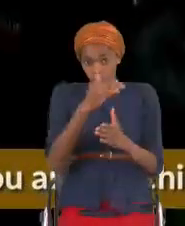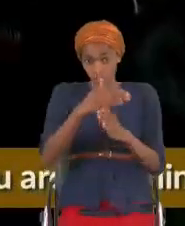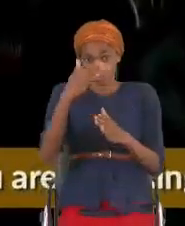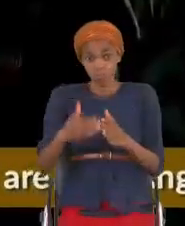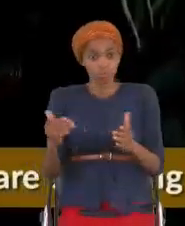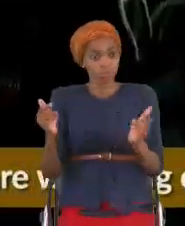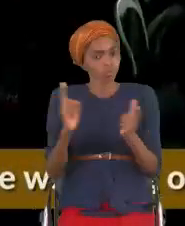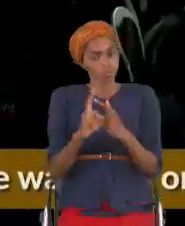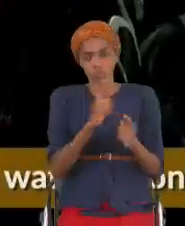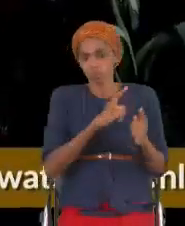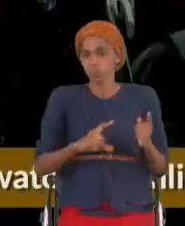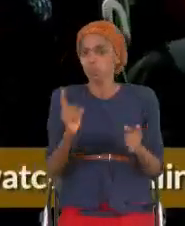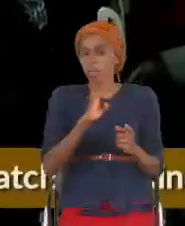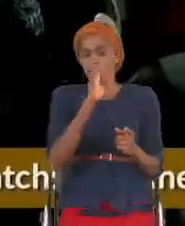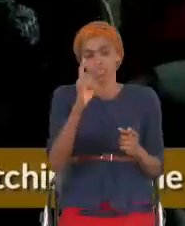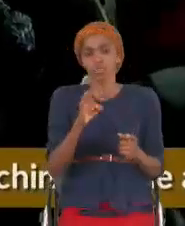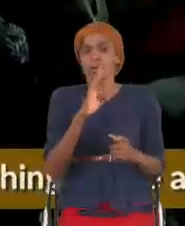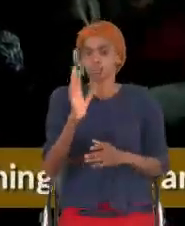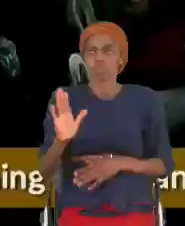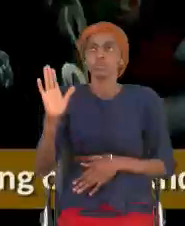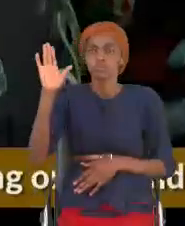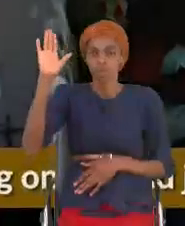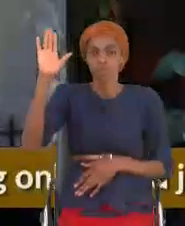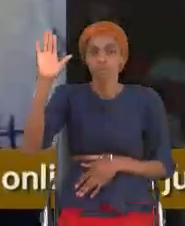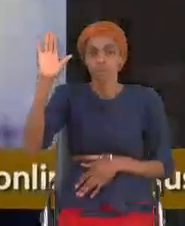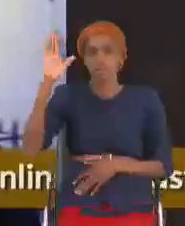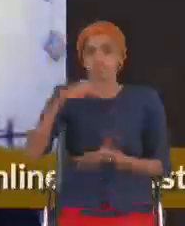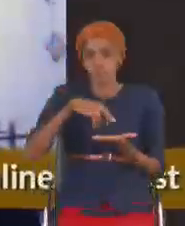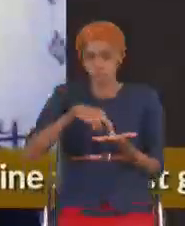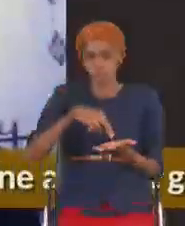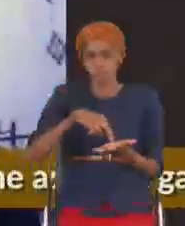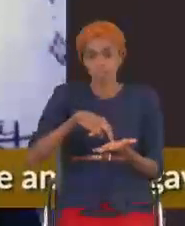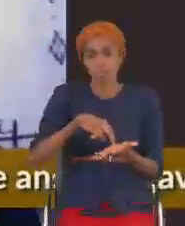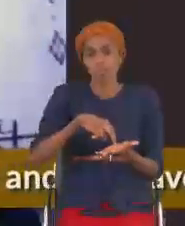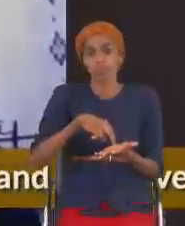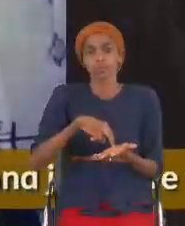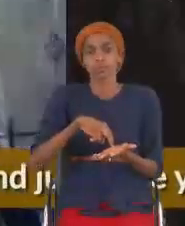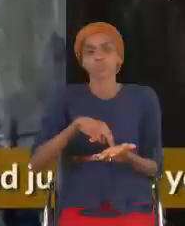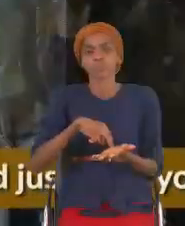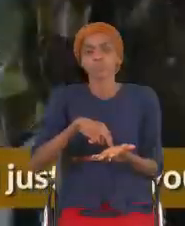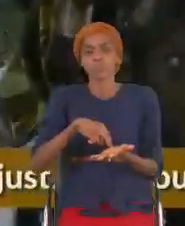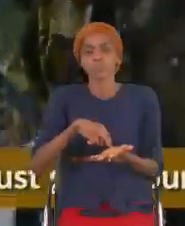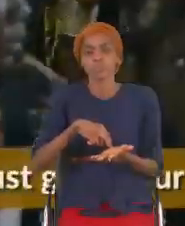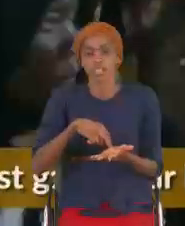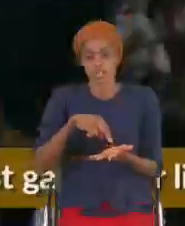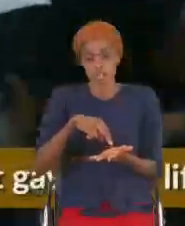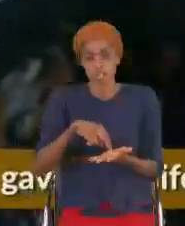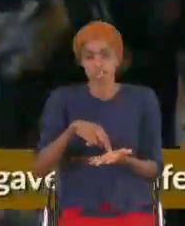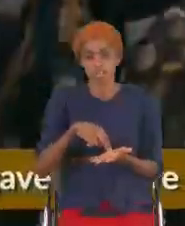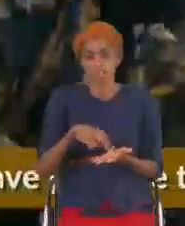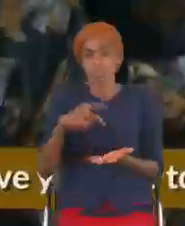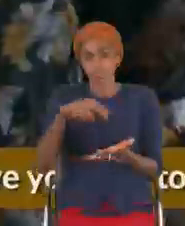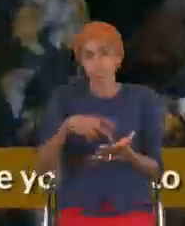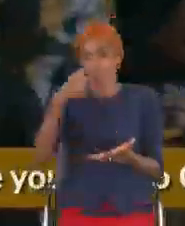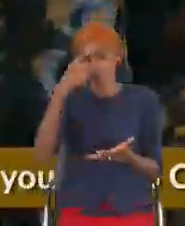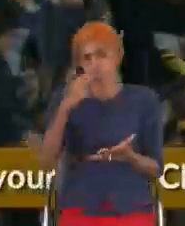trust in the Lord, wherever you are, where are you? Raise up that hand and then stand up. Stand up, stand up, stand up for